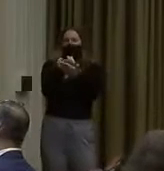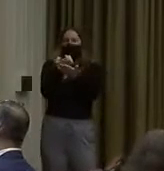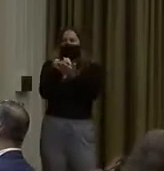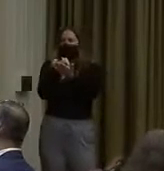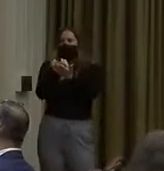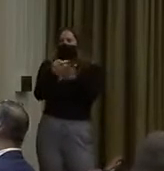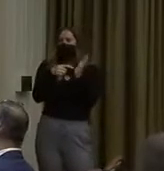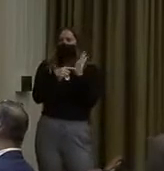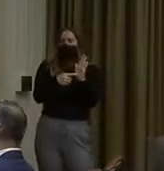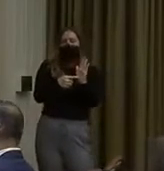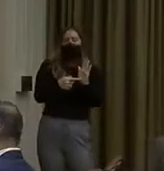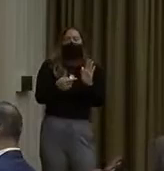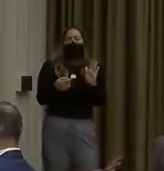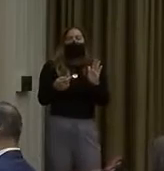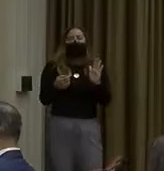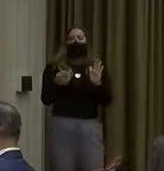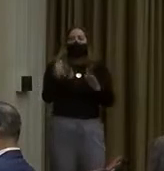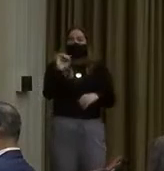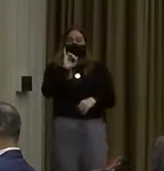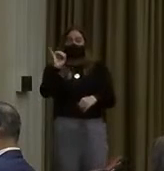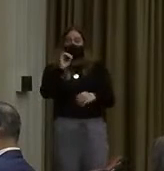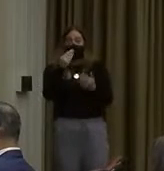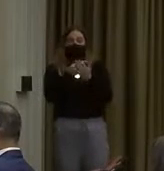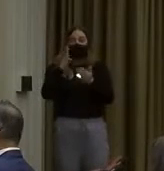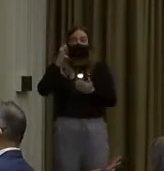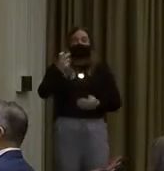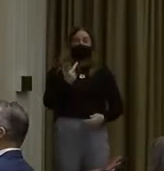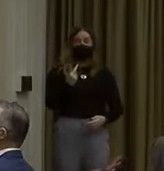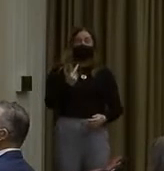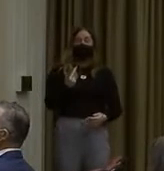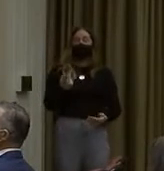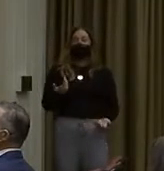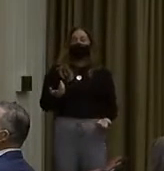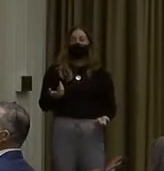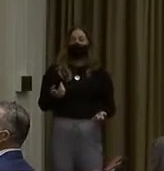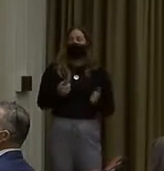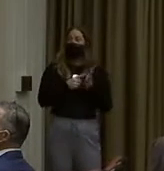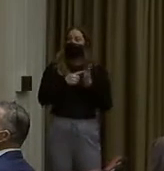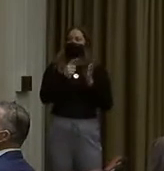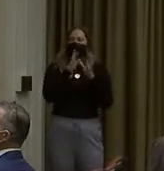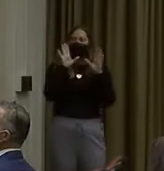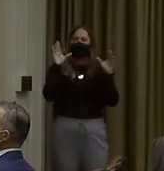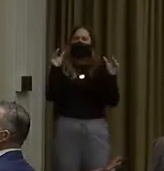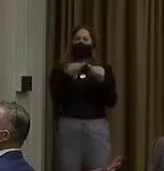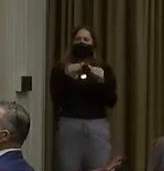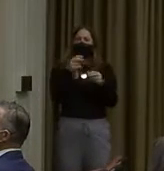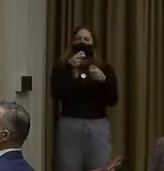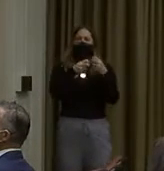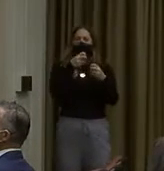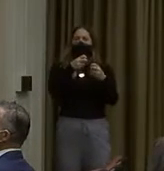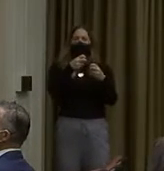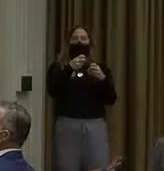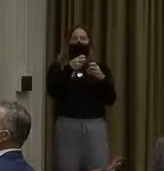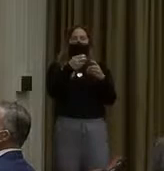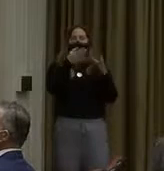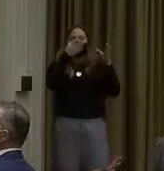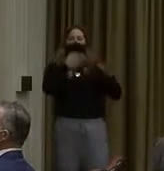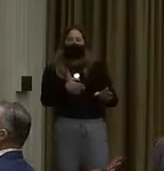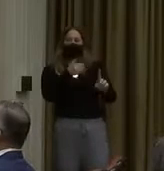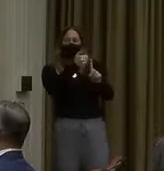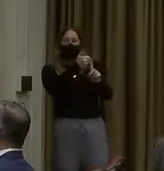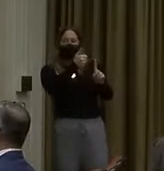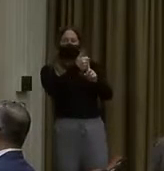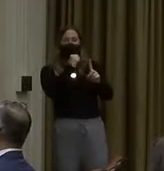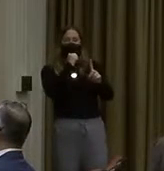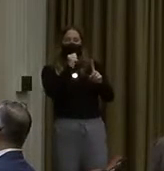insurance reimbursement. However, unfortunately, a lot of times it situates the main focus of the problem in the person, okay, rather than